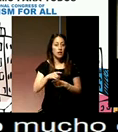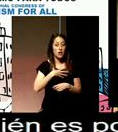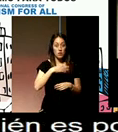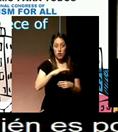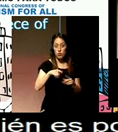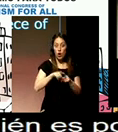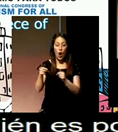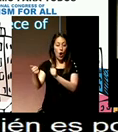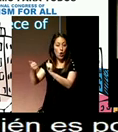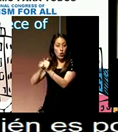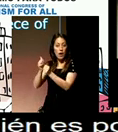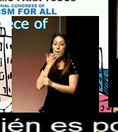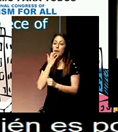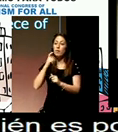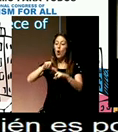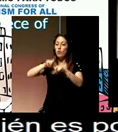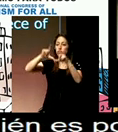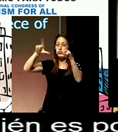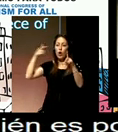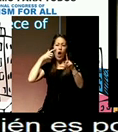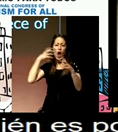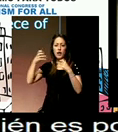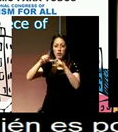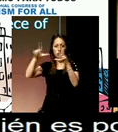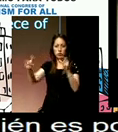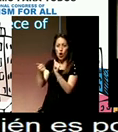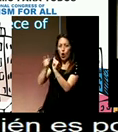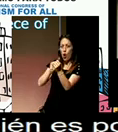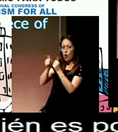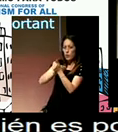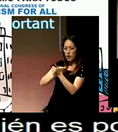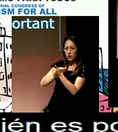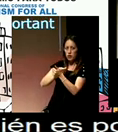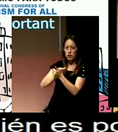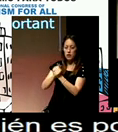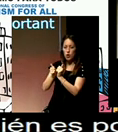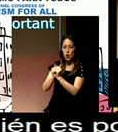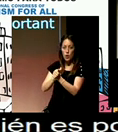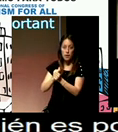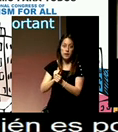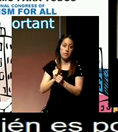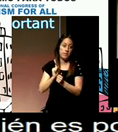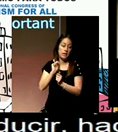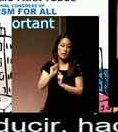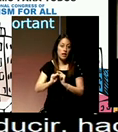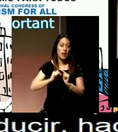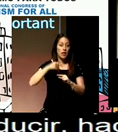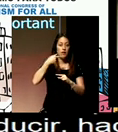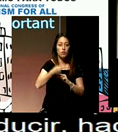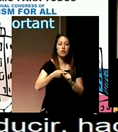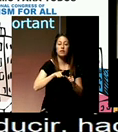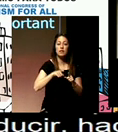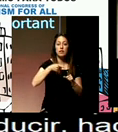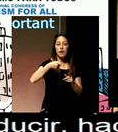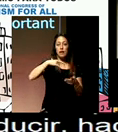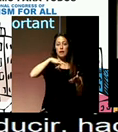workshops. It is important to offer compensatory measures such as interpretation areas,